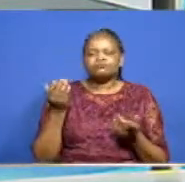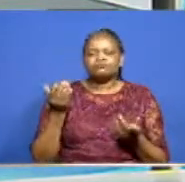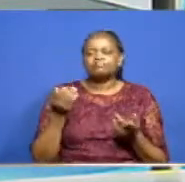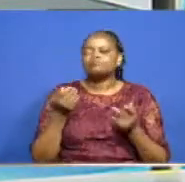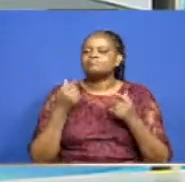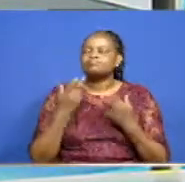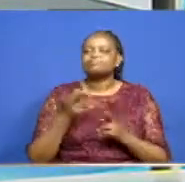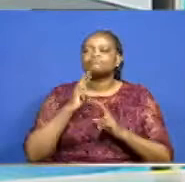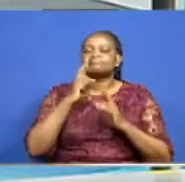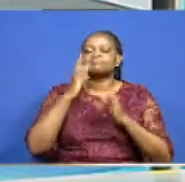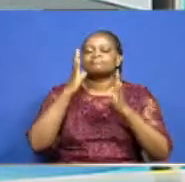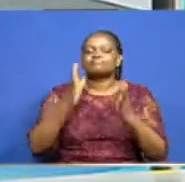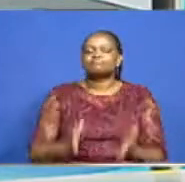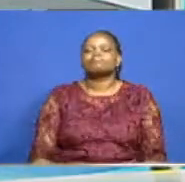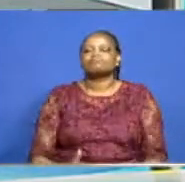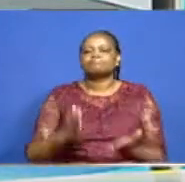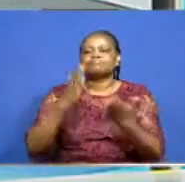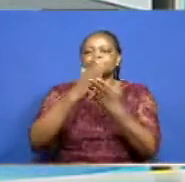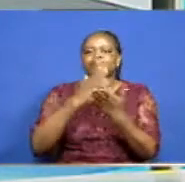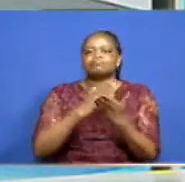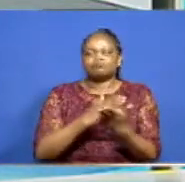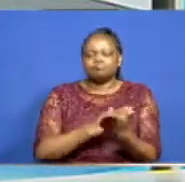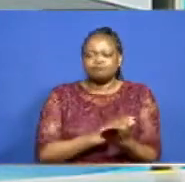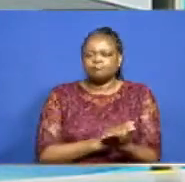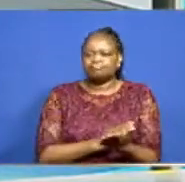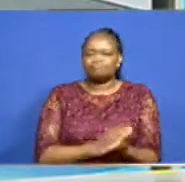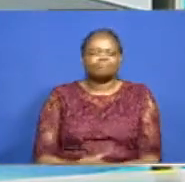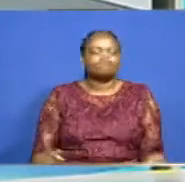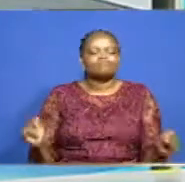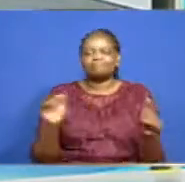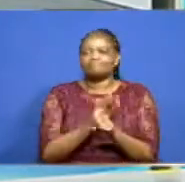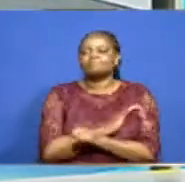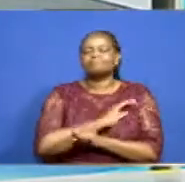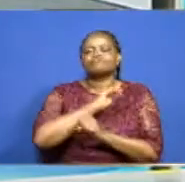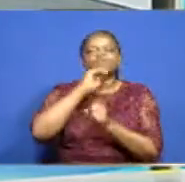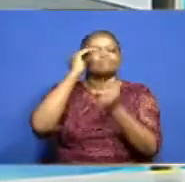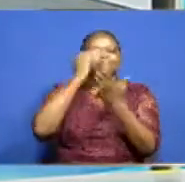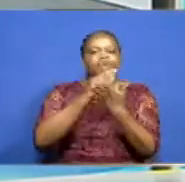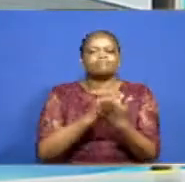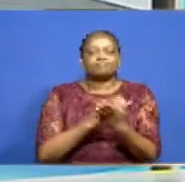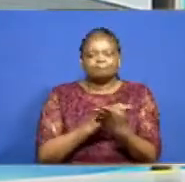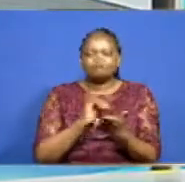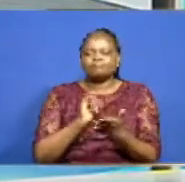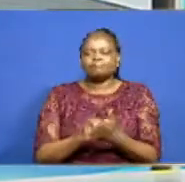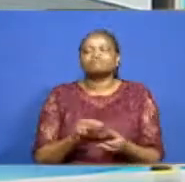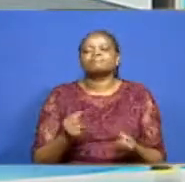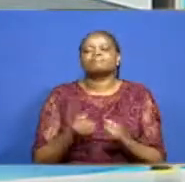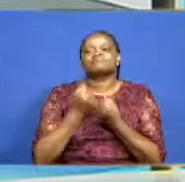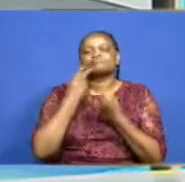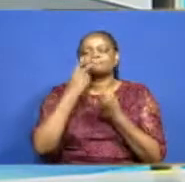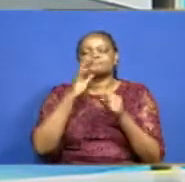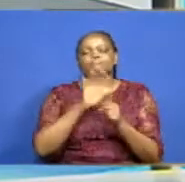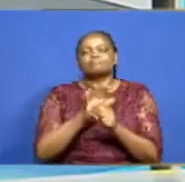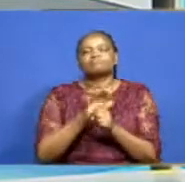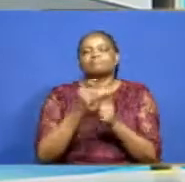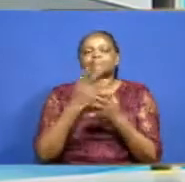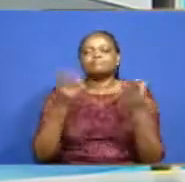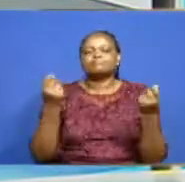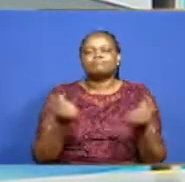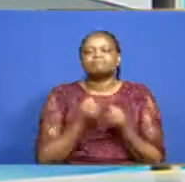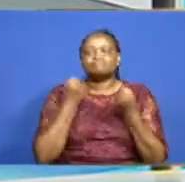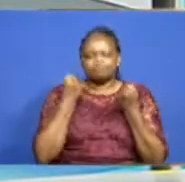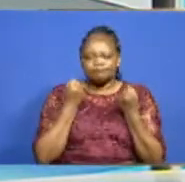for you this particular morning. Remember, it's a comprehensive program that takes you to different events as they happen, and we track the